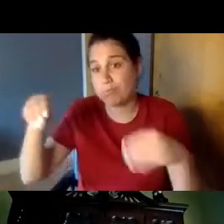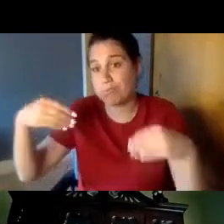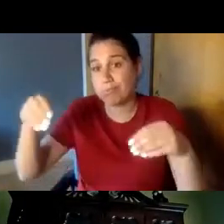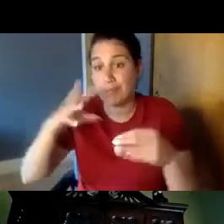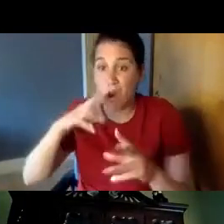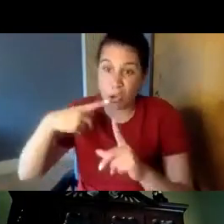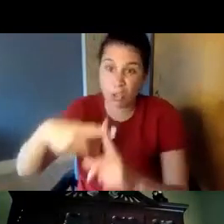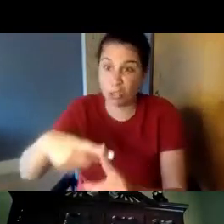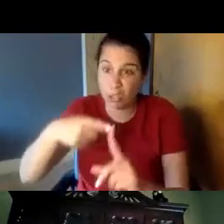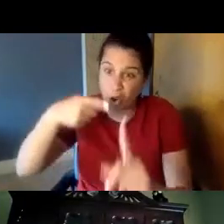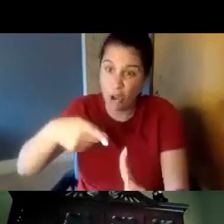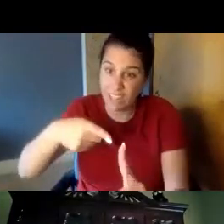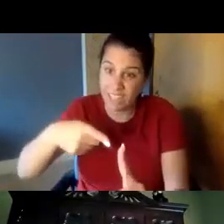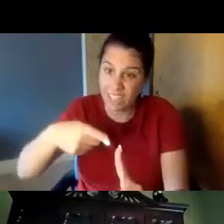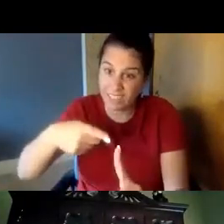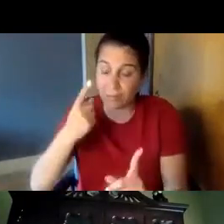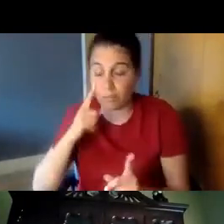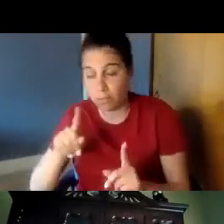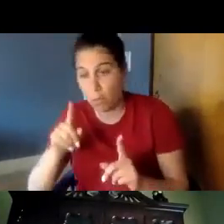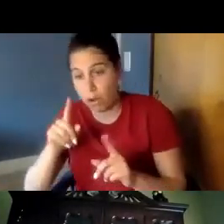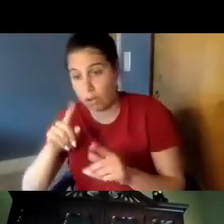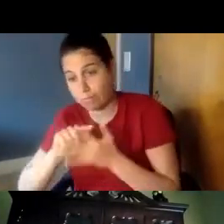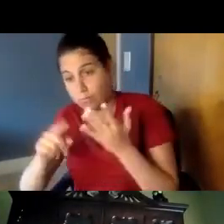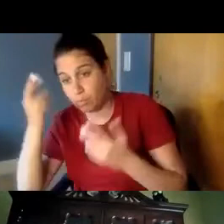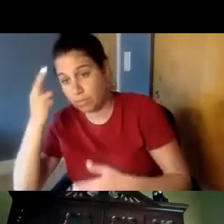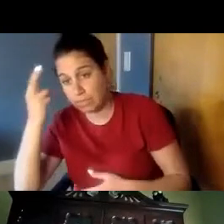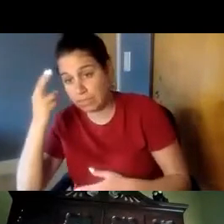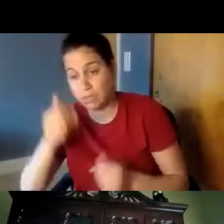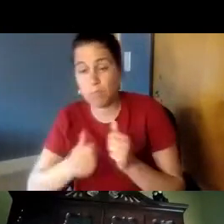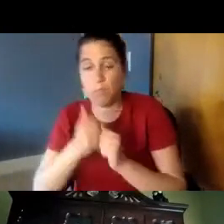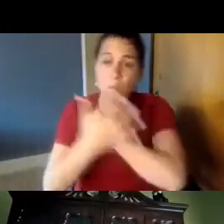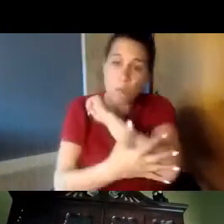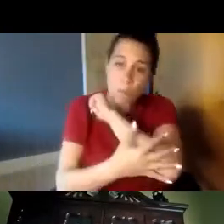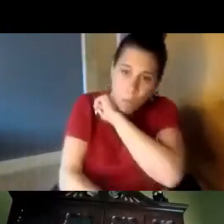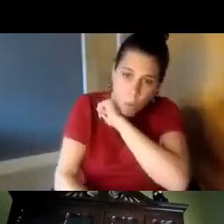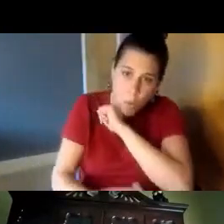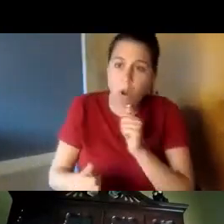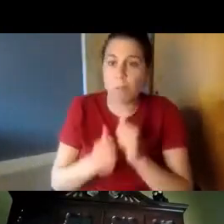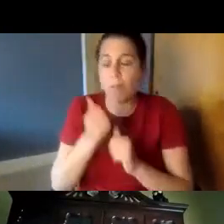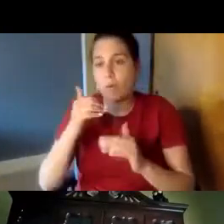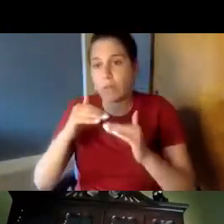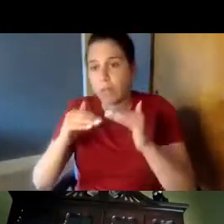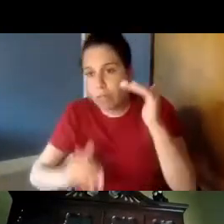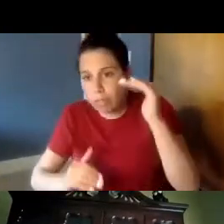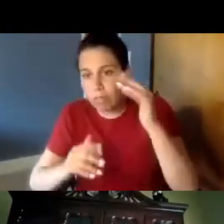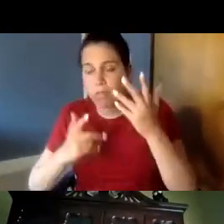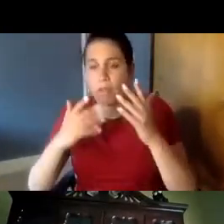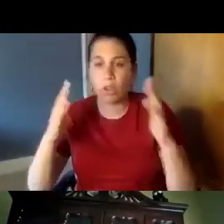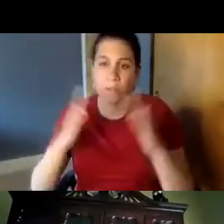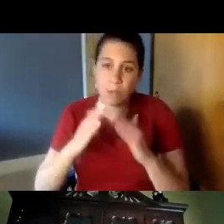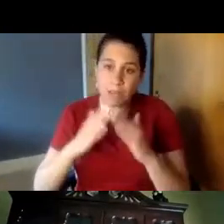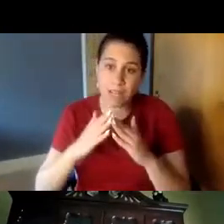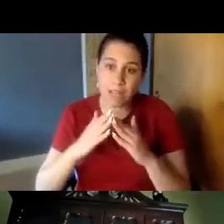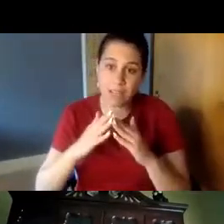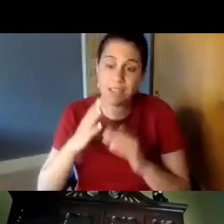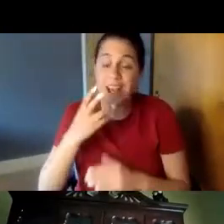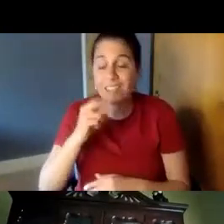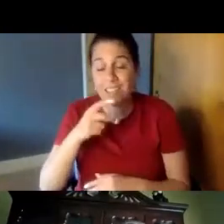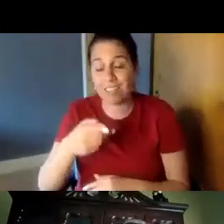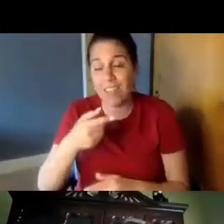way, because of various reasons, the poorest and most disadvantaged communities, which also then end up bearing the highest burden of